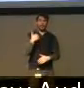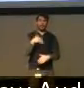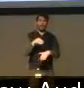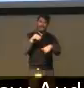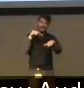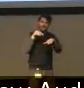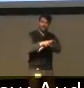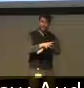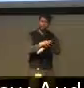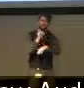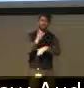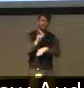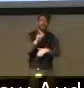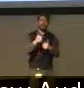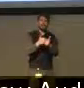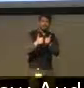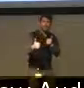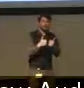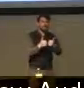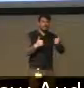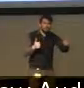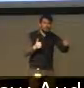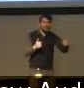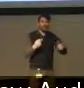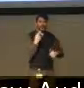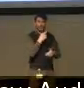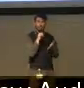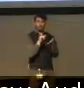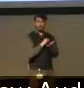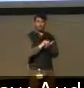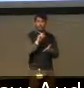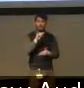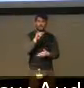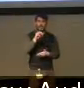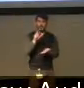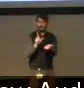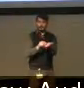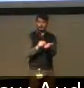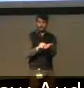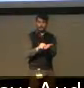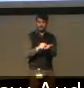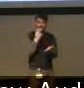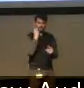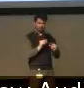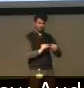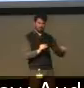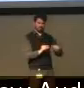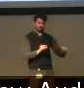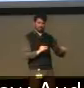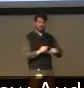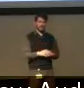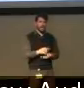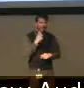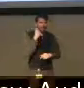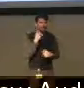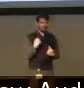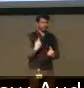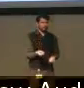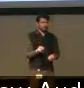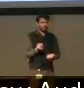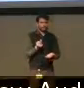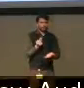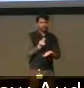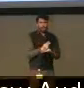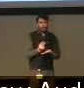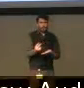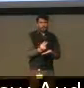distancing and the stay-at-home order has had. This is from the New York Times, and the reference is at the bottom. And I think it's like a couple weeks old now, but